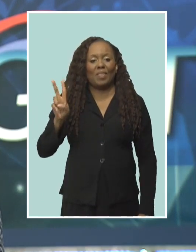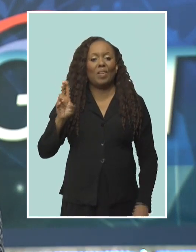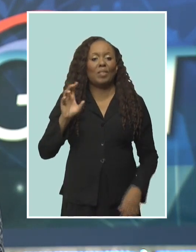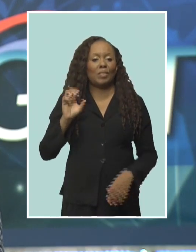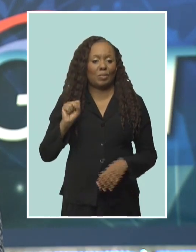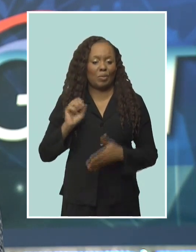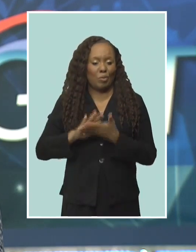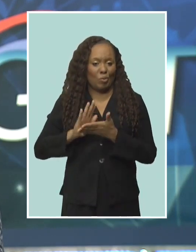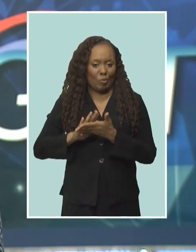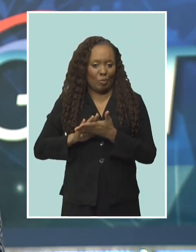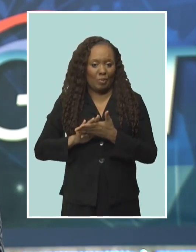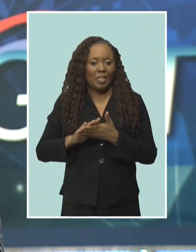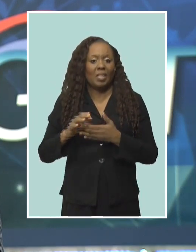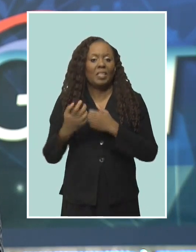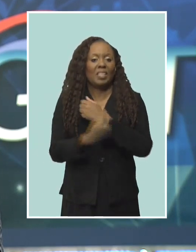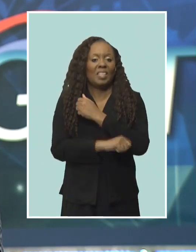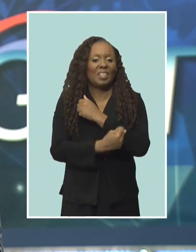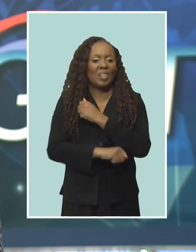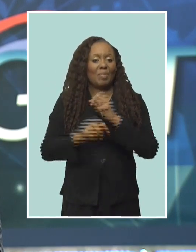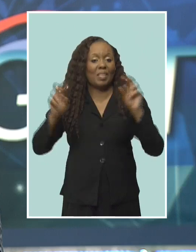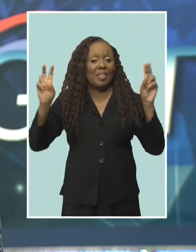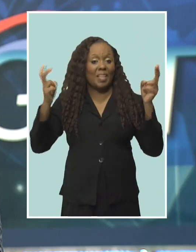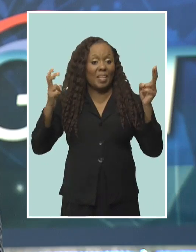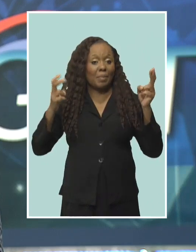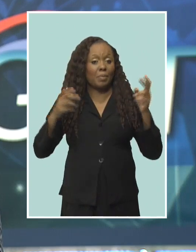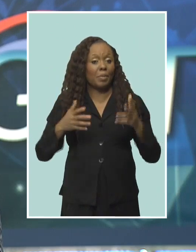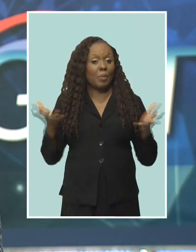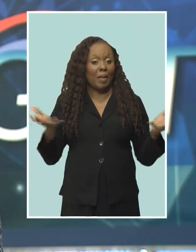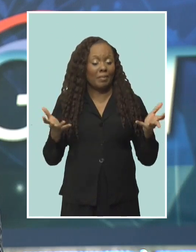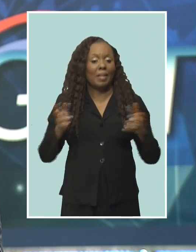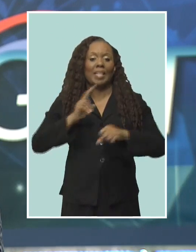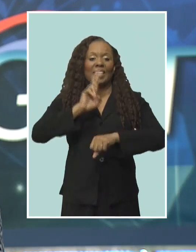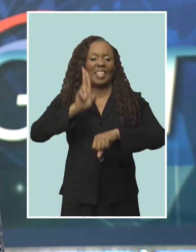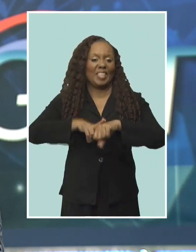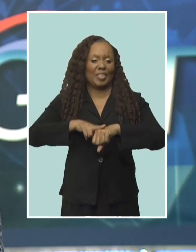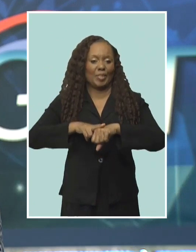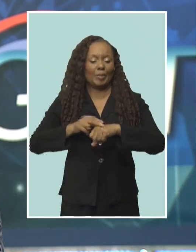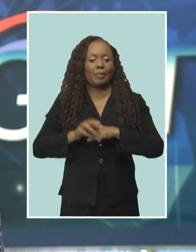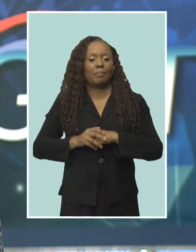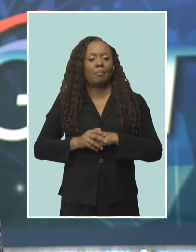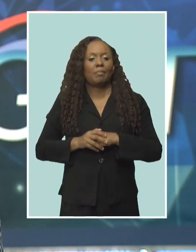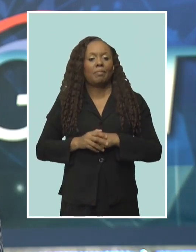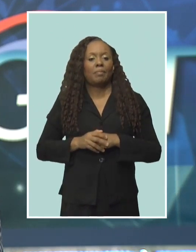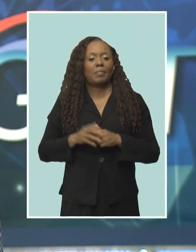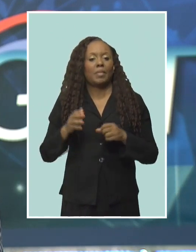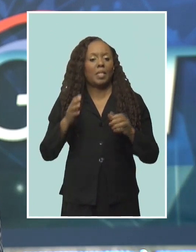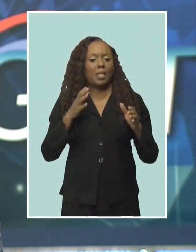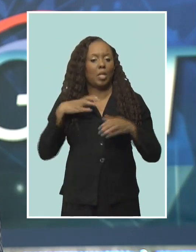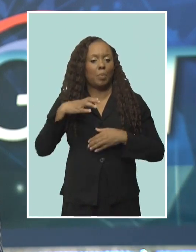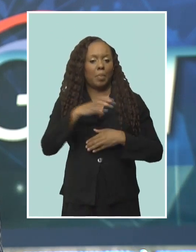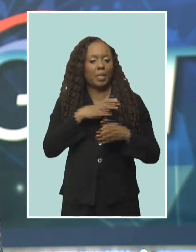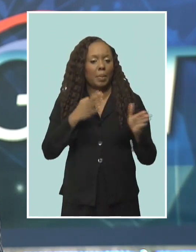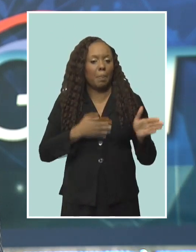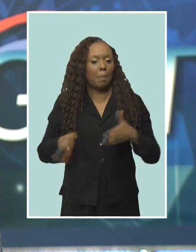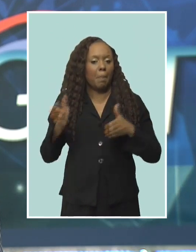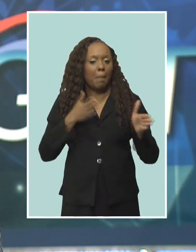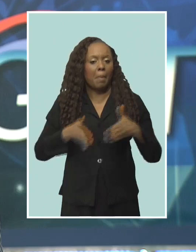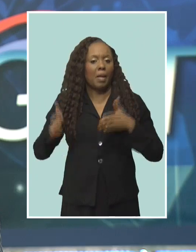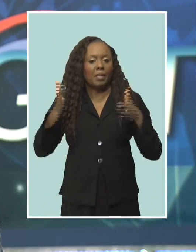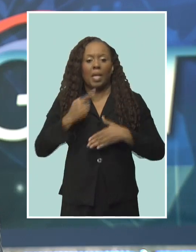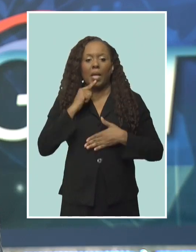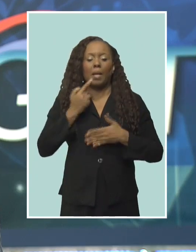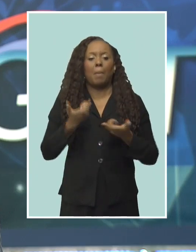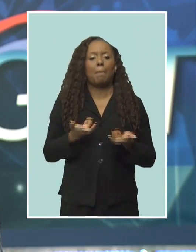theme, nature. Kevin Henry of the St. Thomas Organizing Committee says its marquee event is set for March